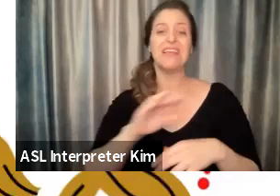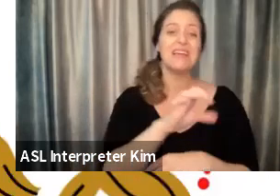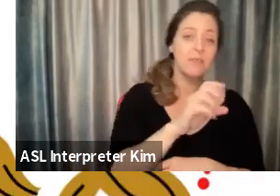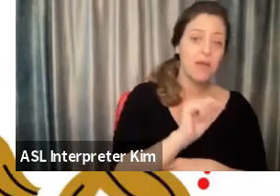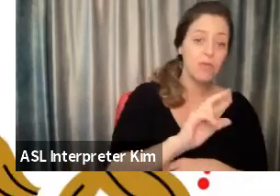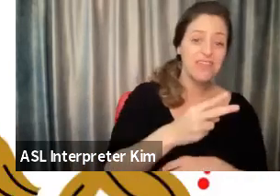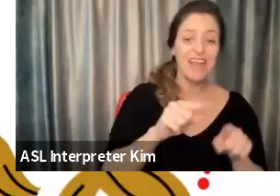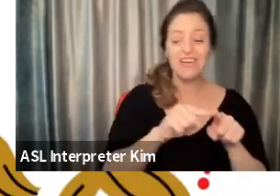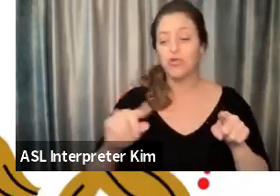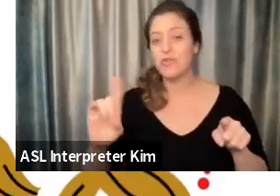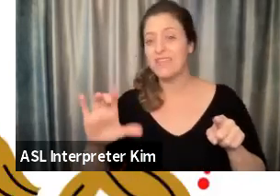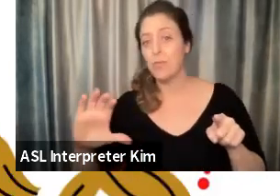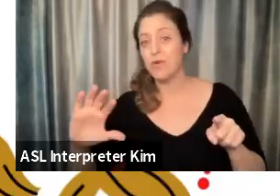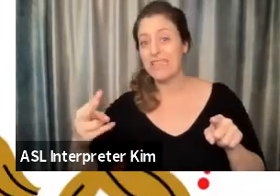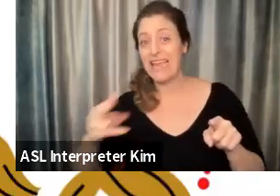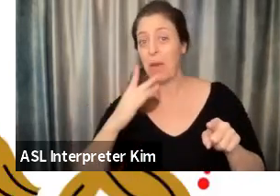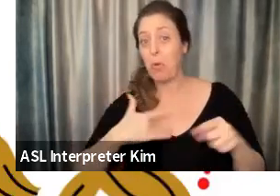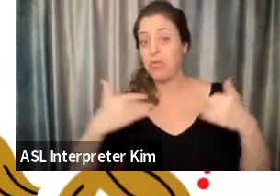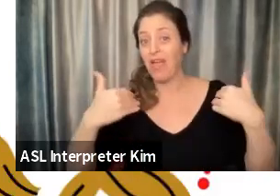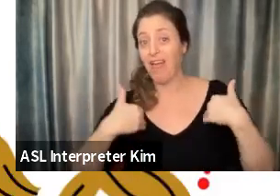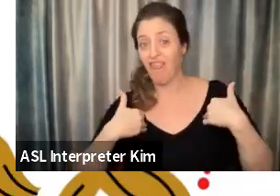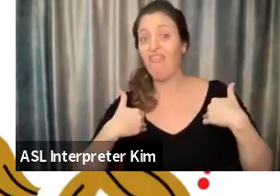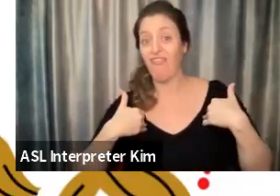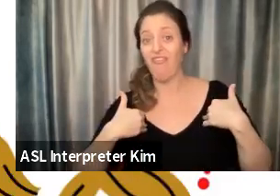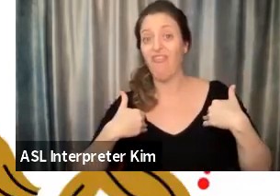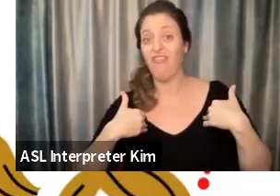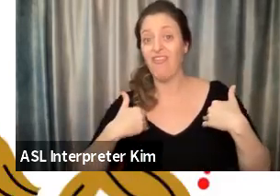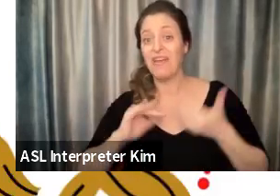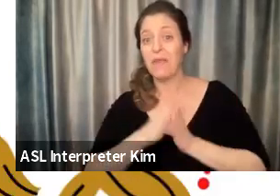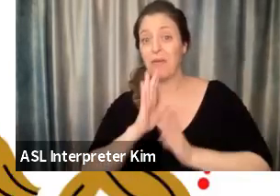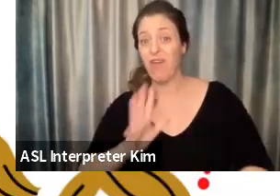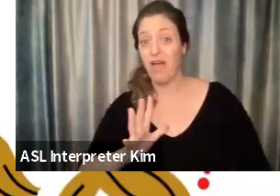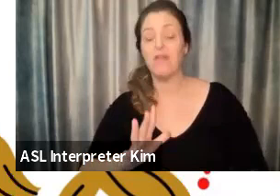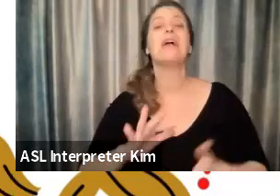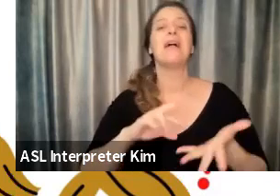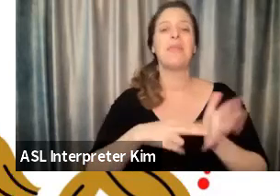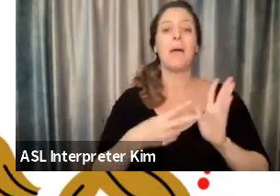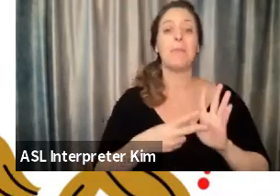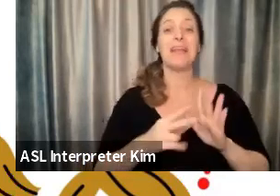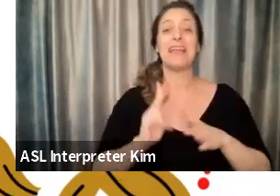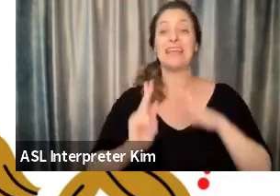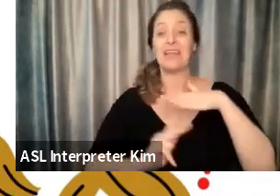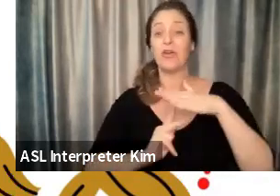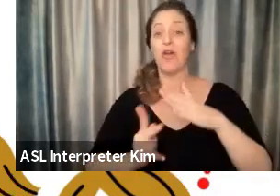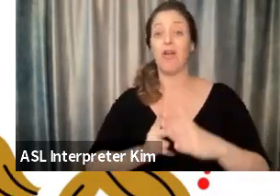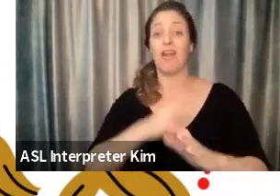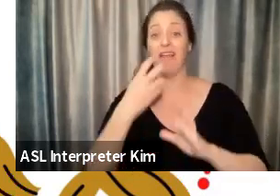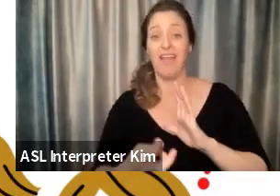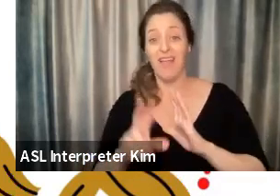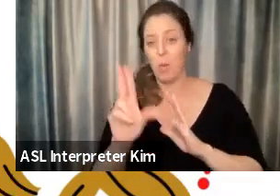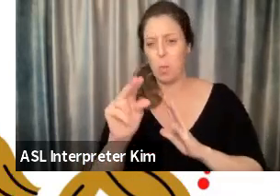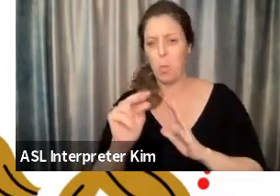December 2nd, and they turn 5 during that time, then they qualify what is called Transitional Kindergarten, where they'll be able